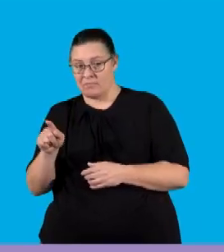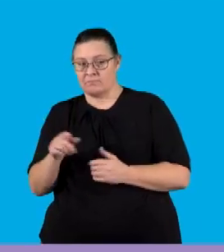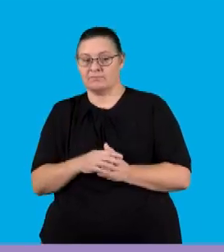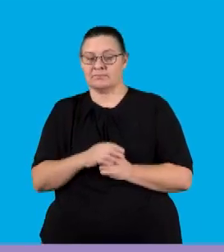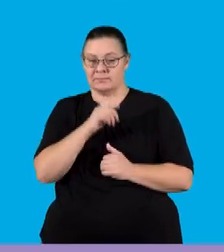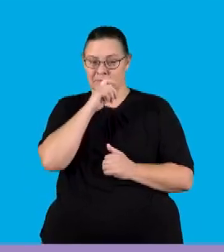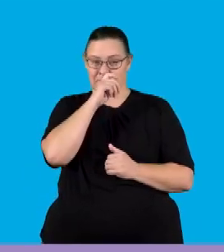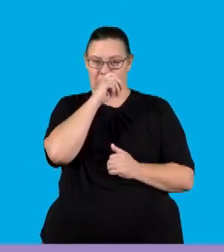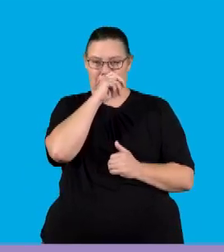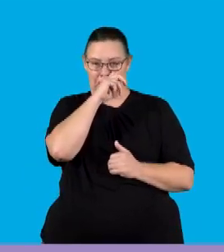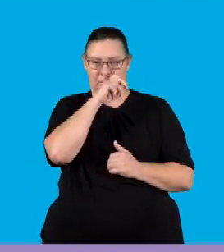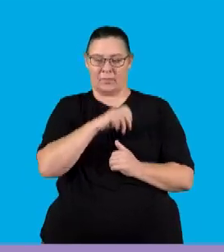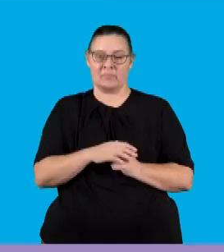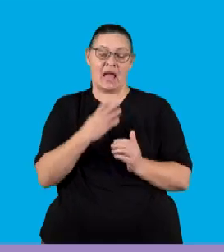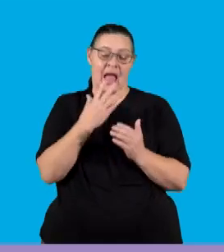the